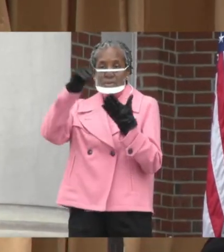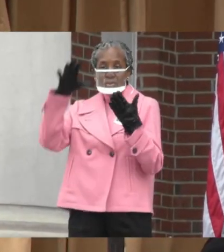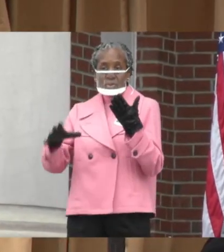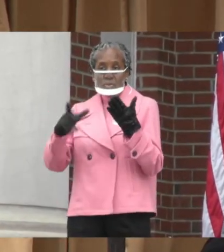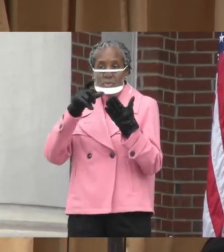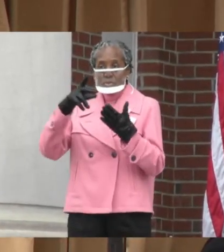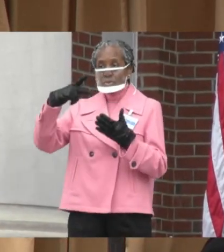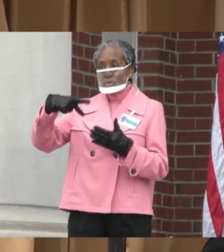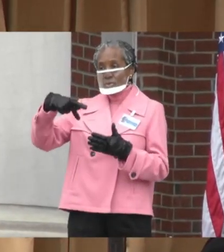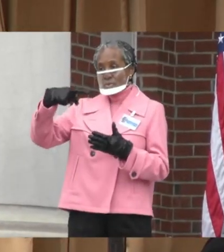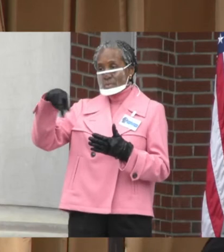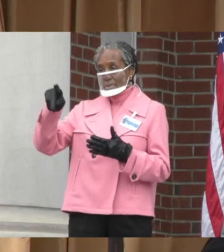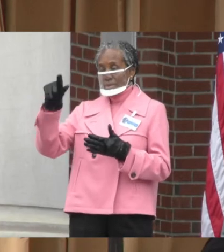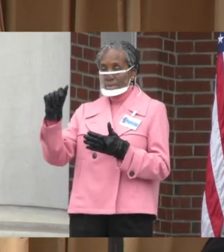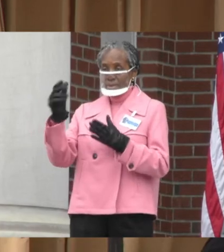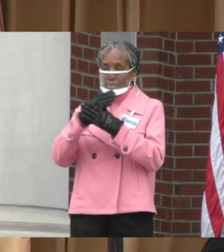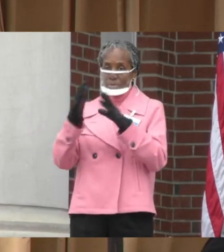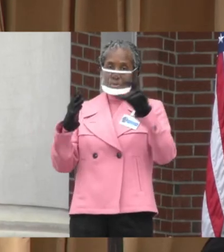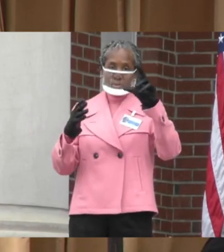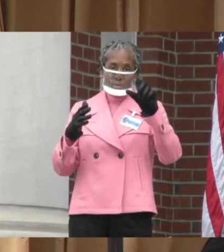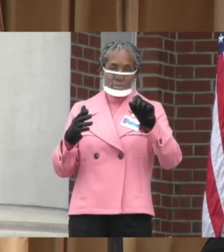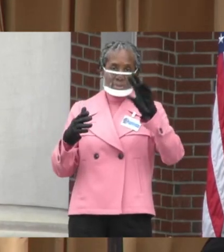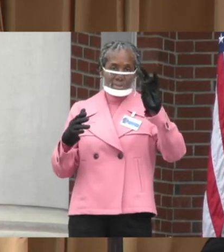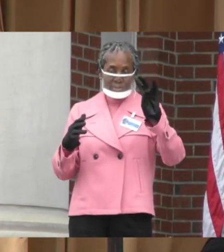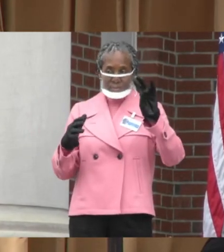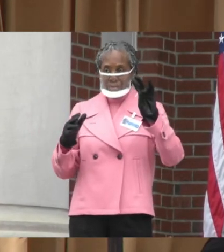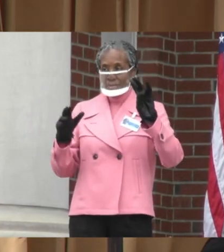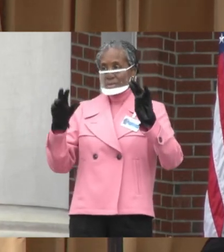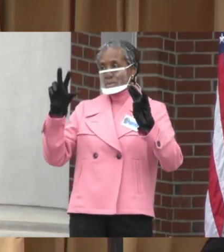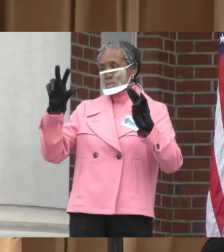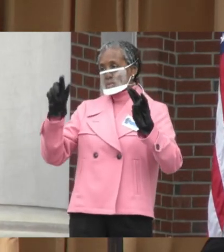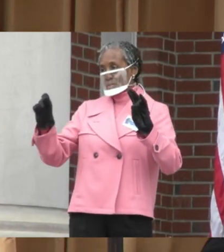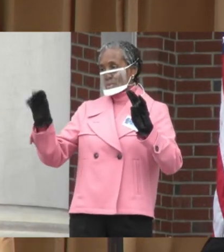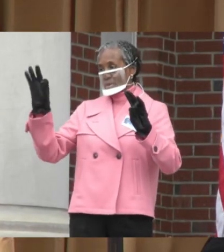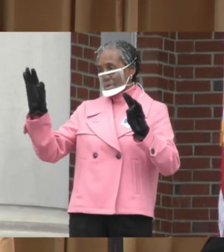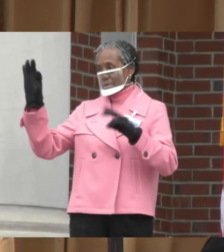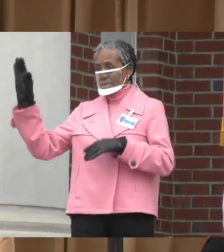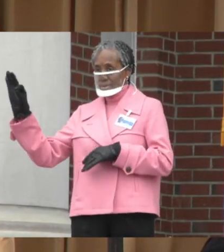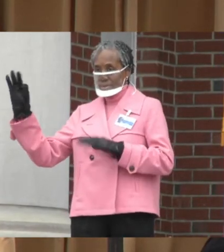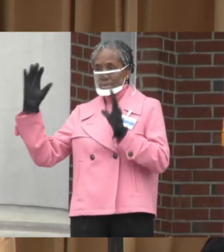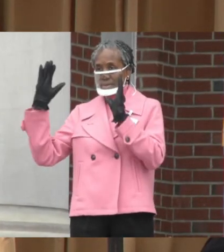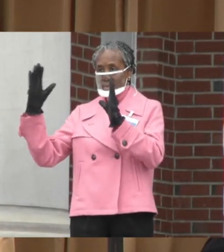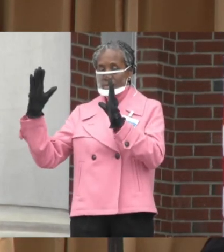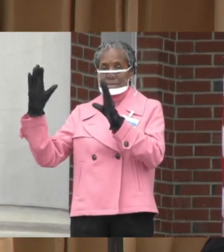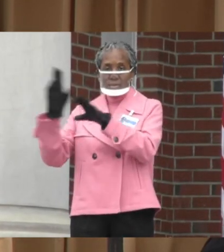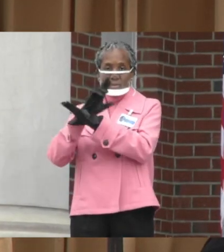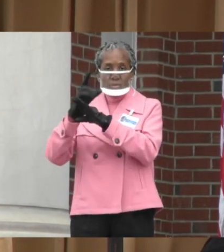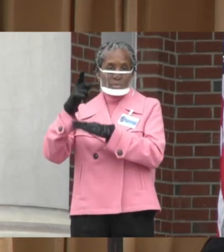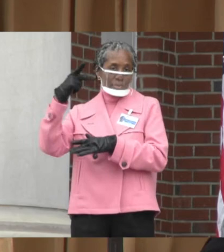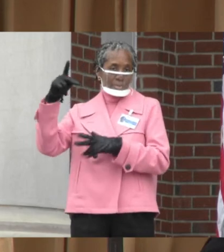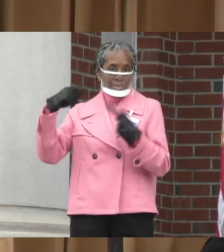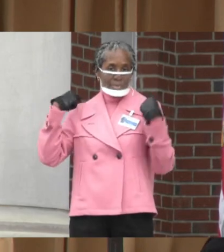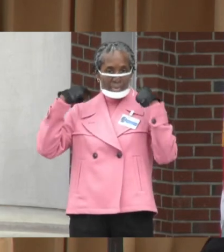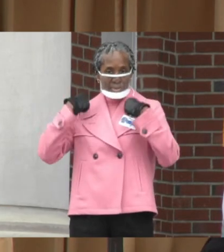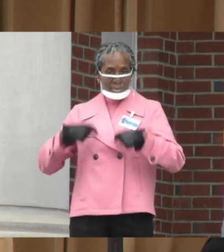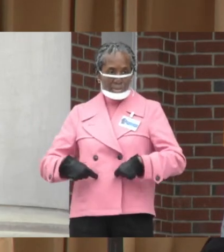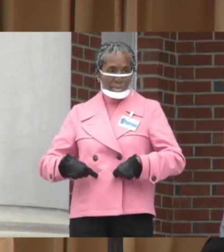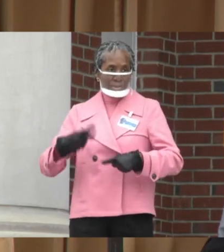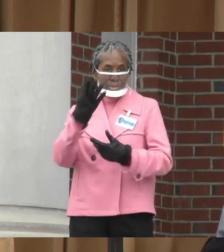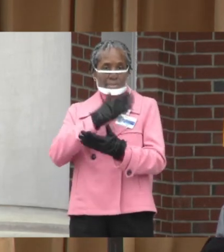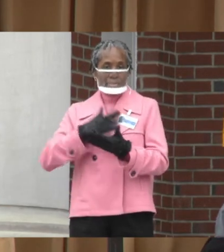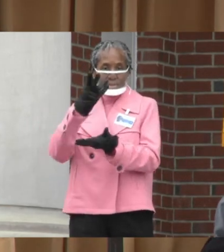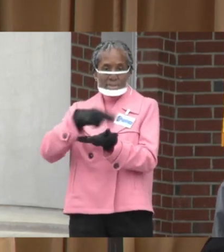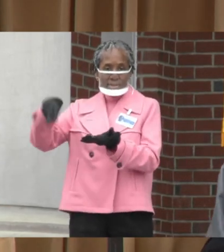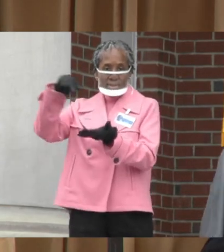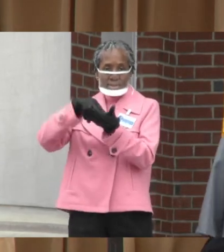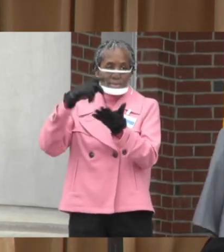Students whose grade point average is between 3.7 and 3.99 are wearing purple cords. Please